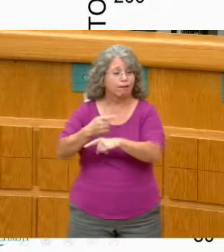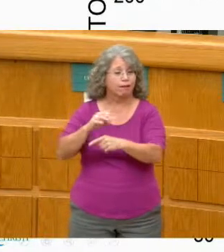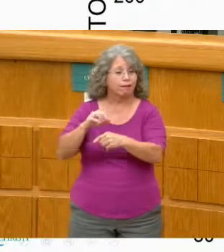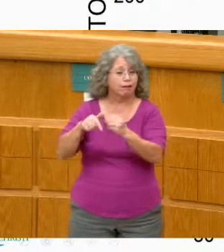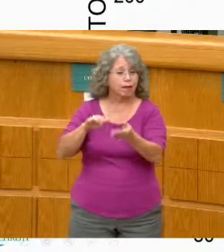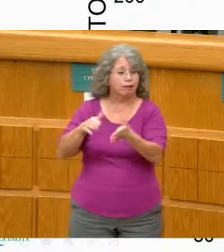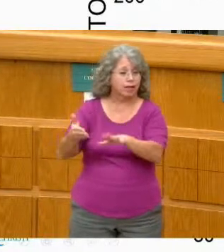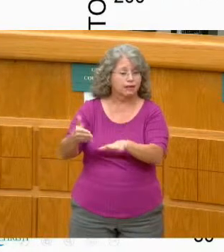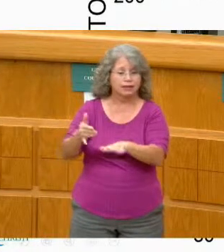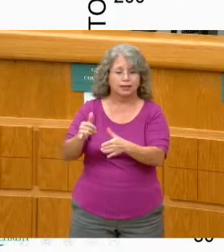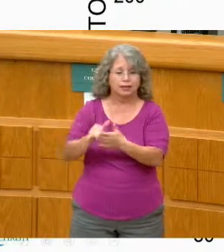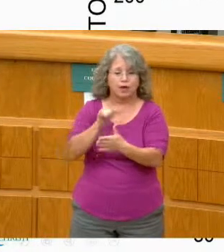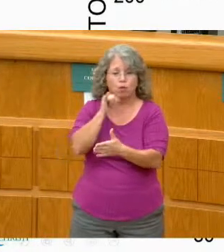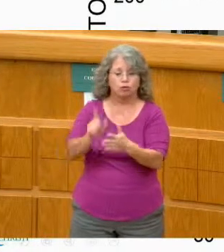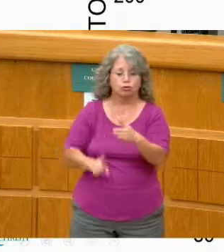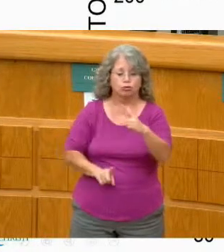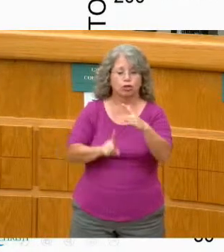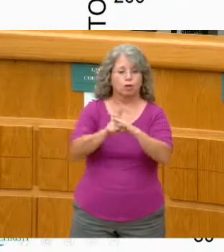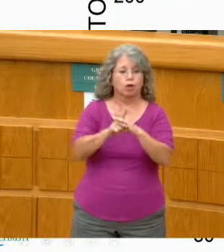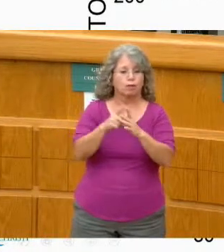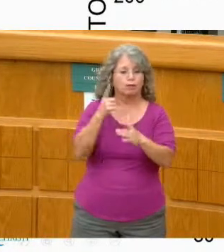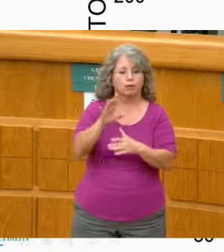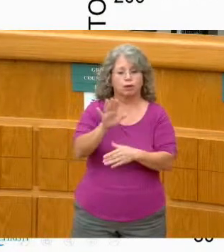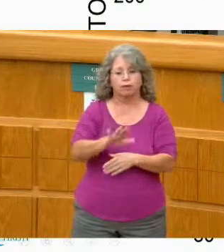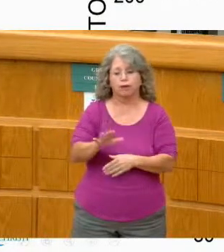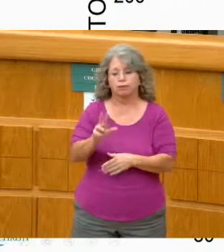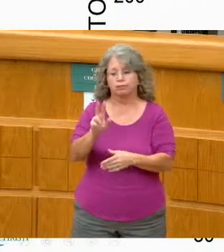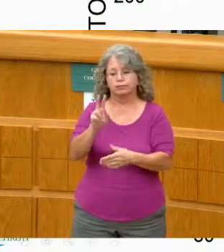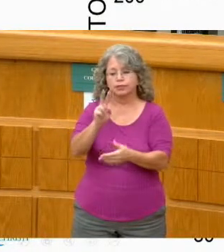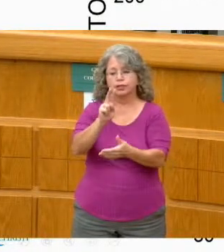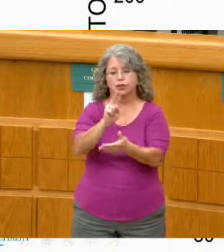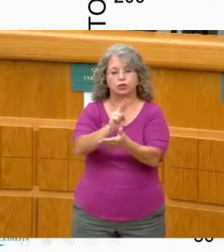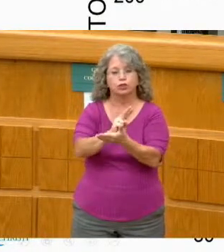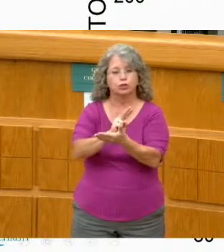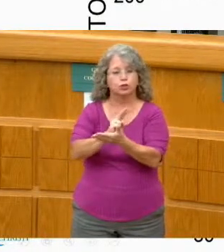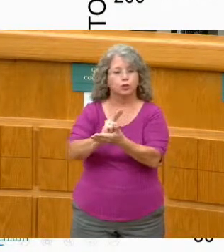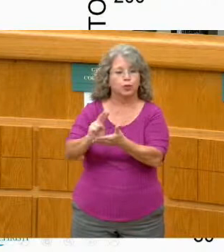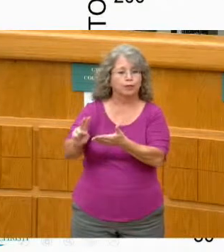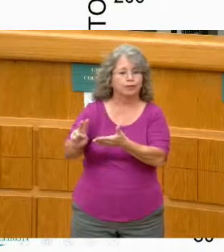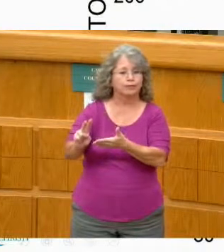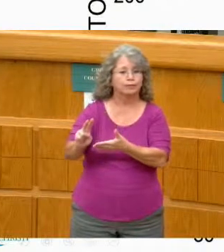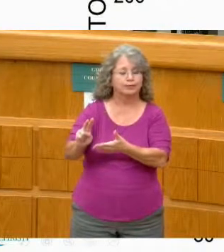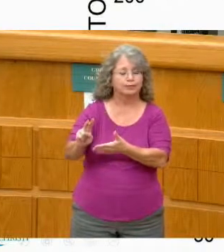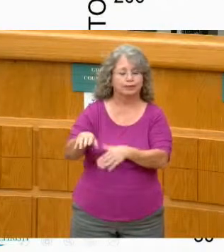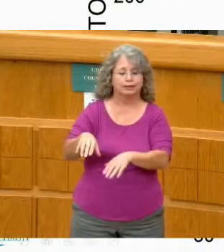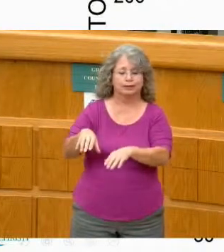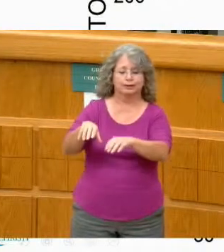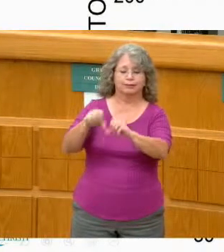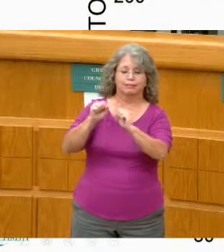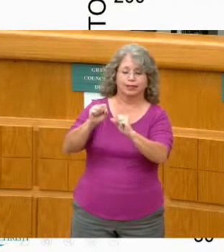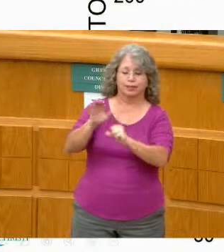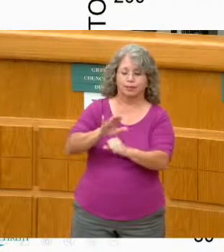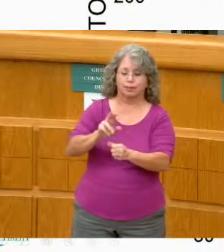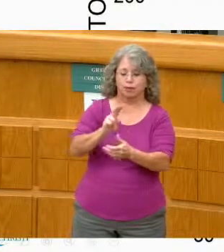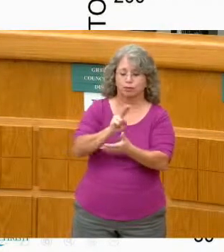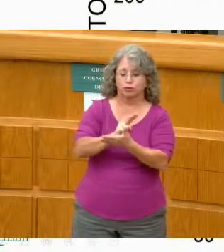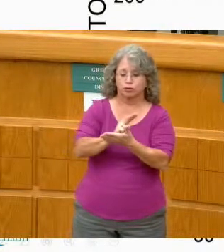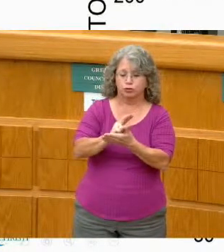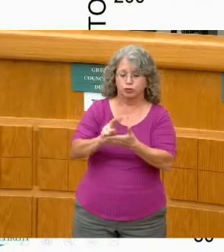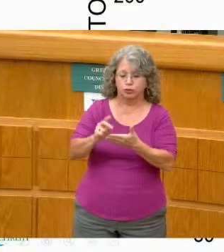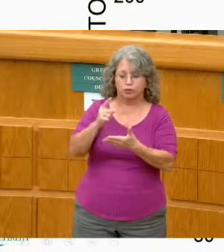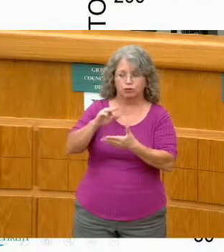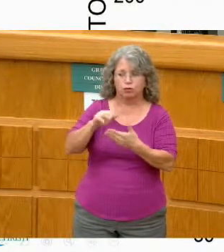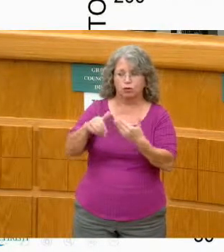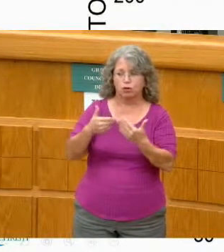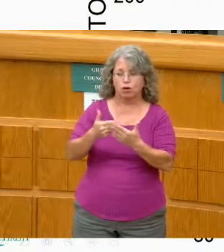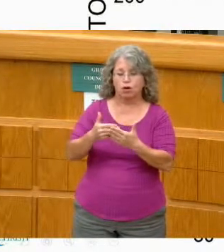this bright red data that's maintained by the state for at least 2 weeks. And it takes about 2 weeks for